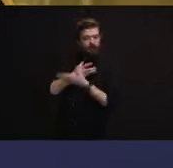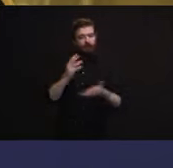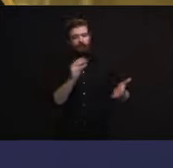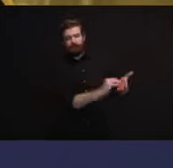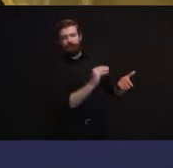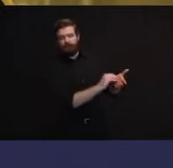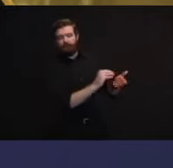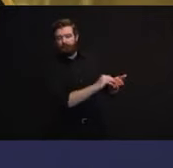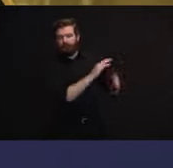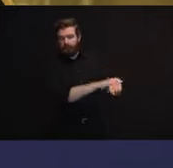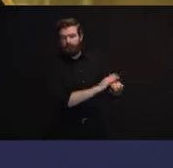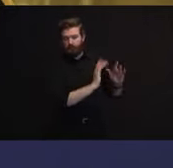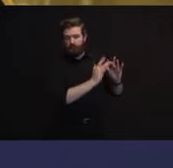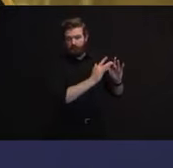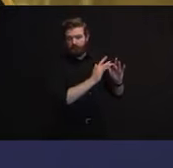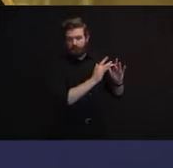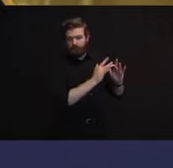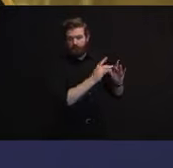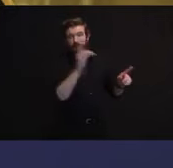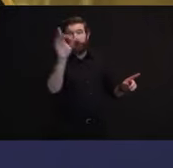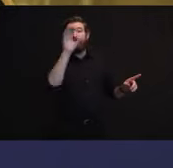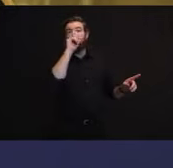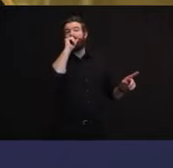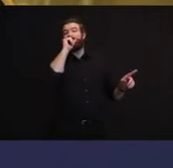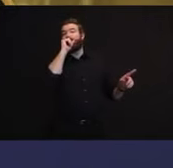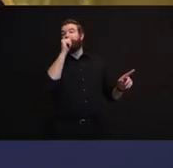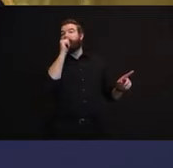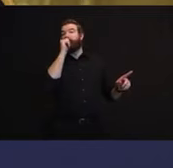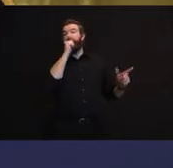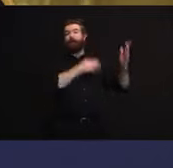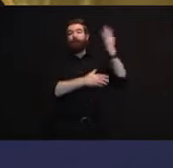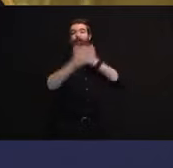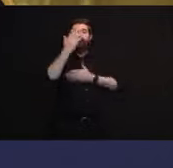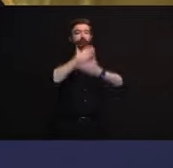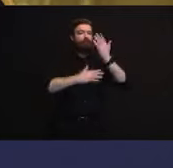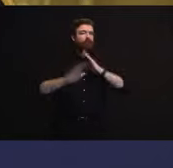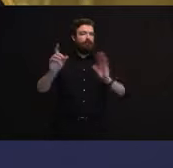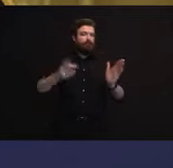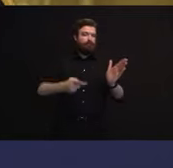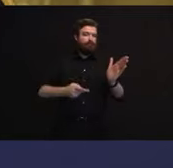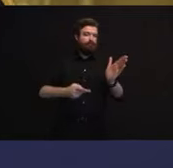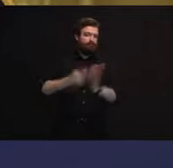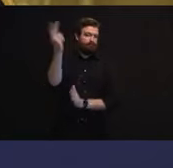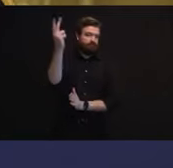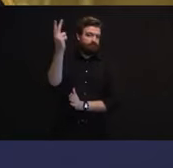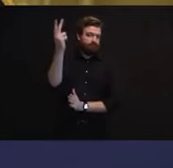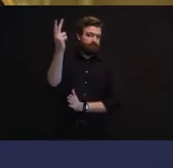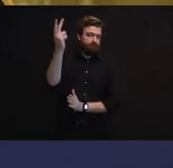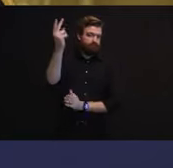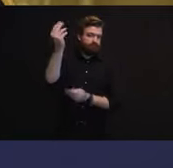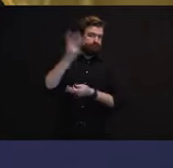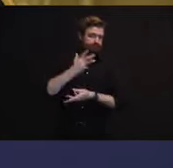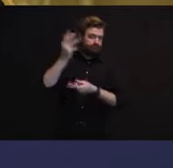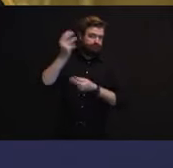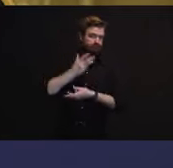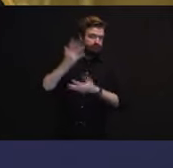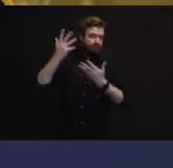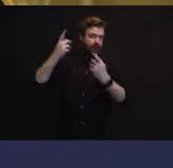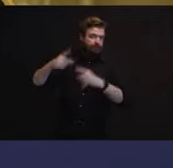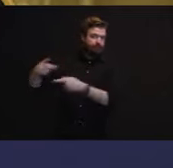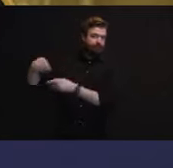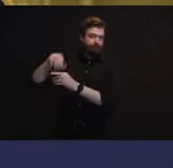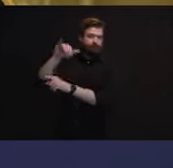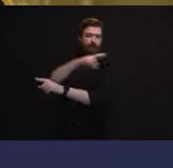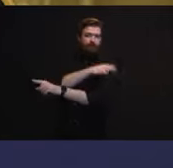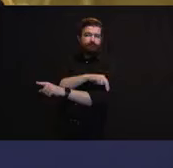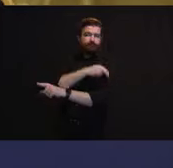systems, to be very clear and upfront about what's going on in their hospitals. They continue to say that it was outside transmission in. I